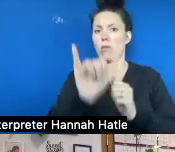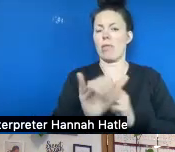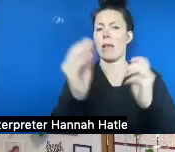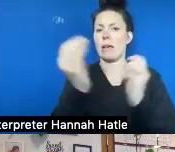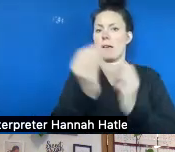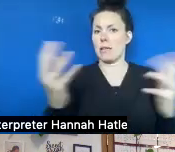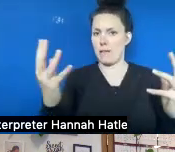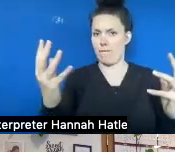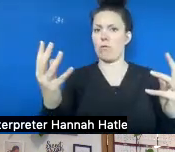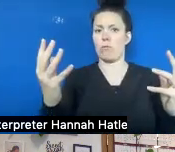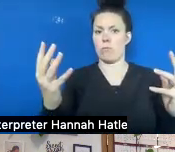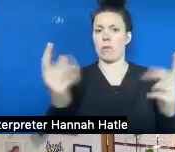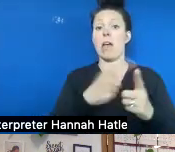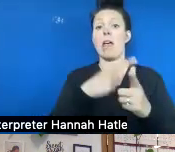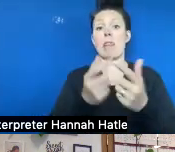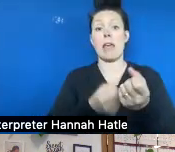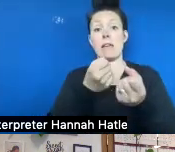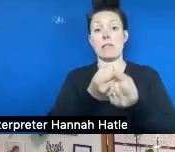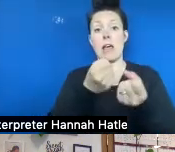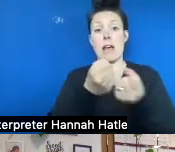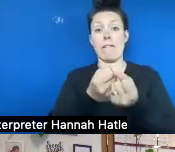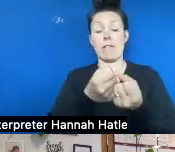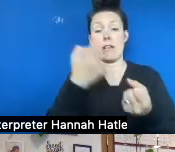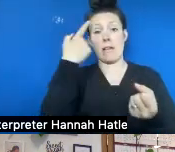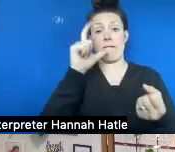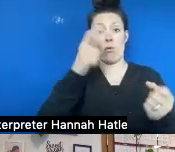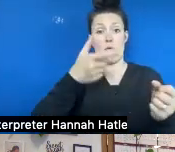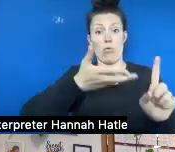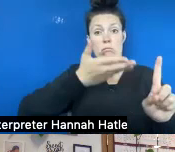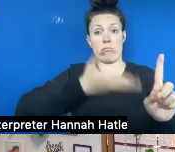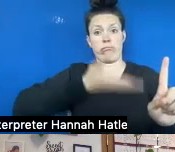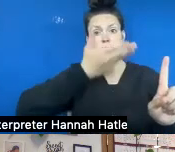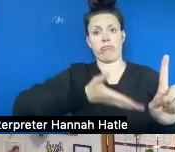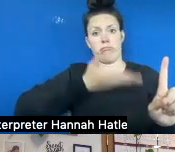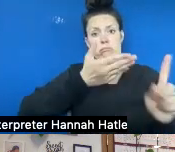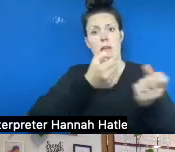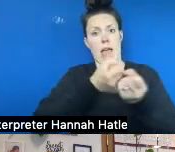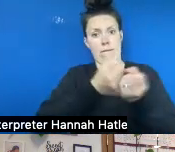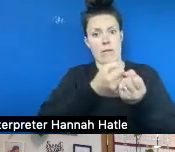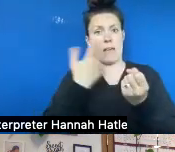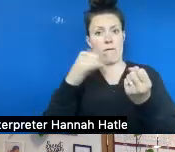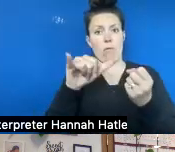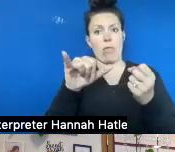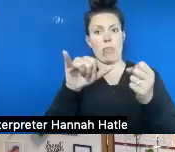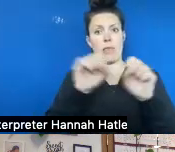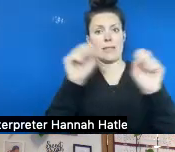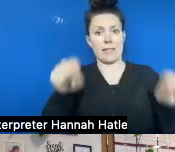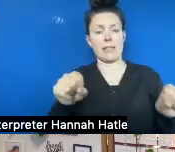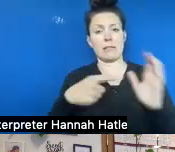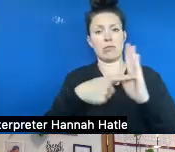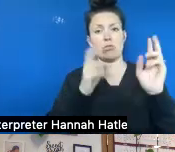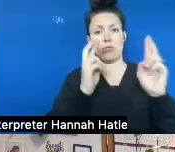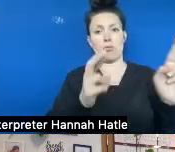and advocate for who they are in other spaces and navigating those systems, right? And that will